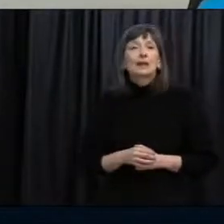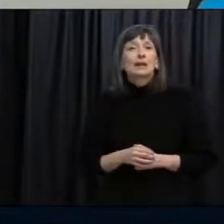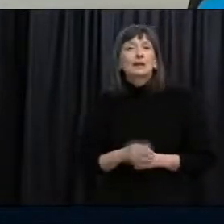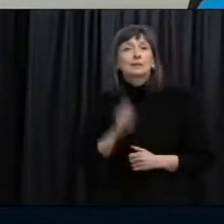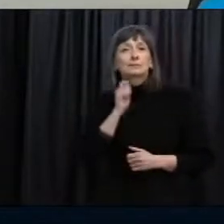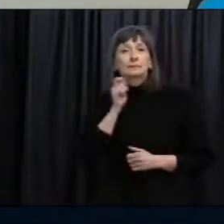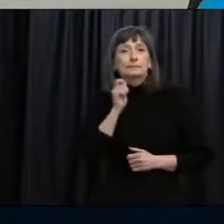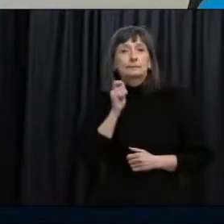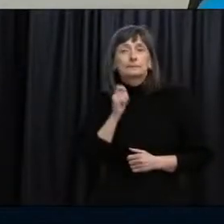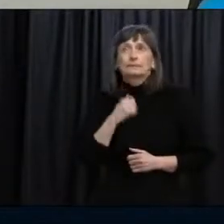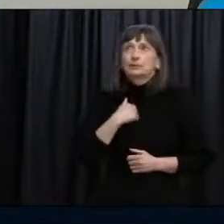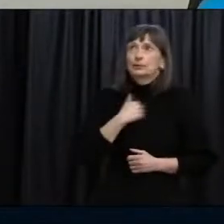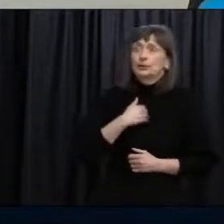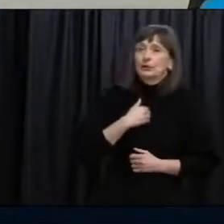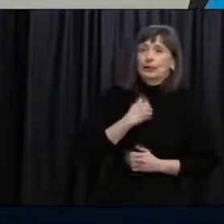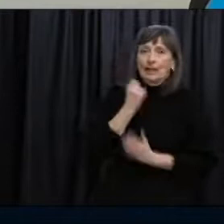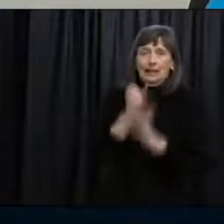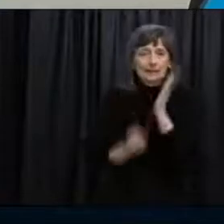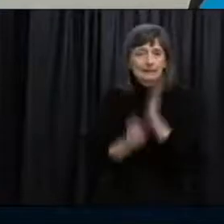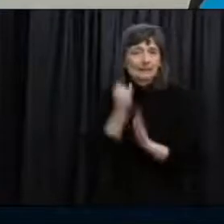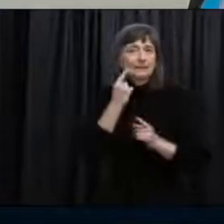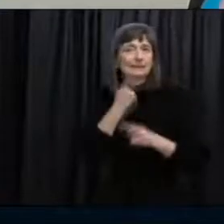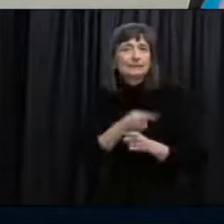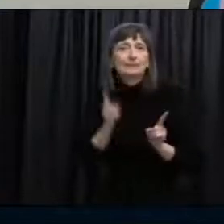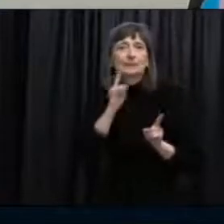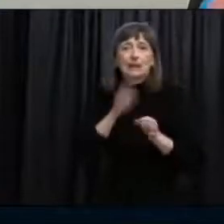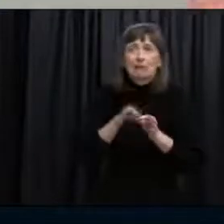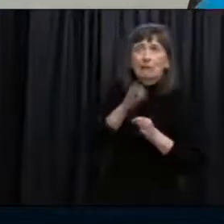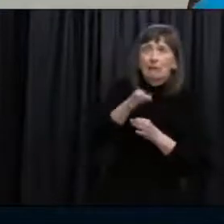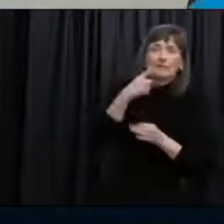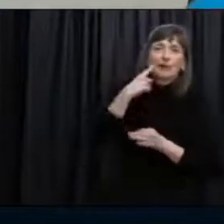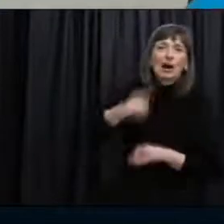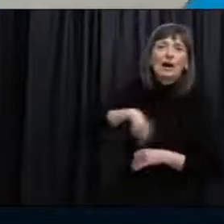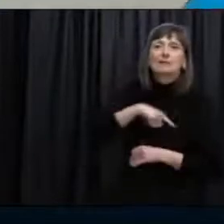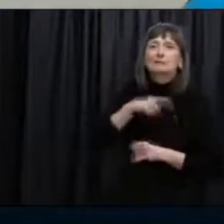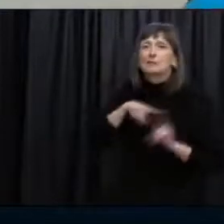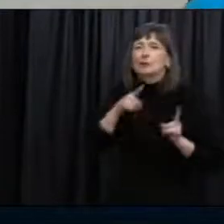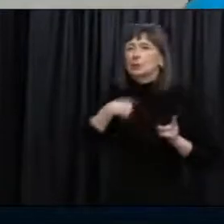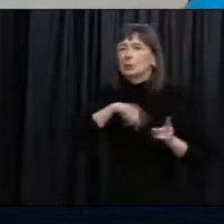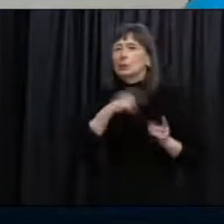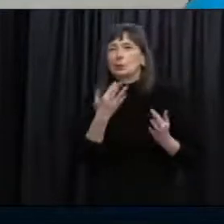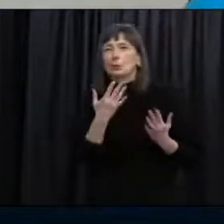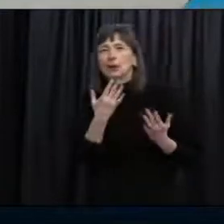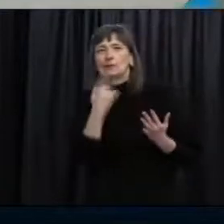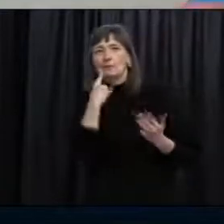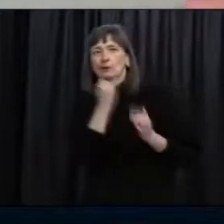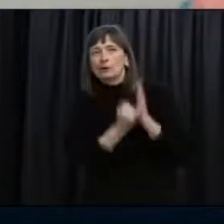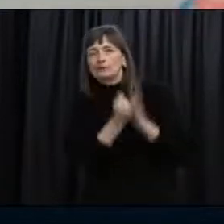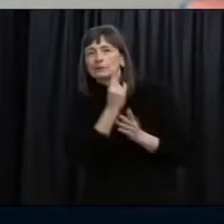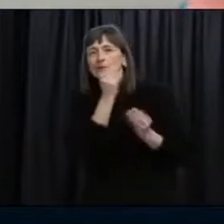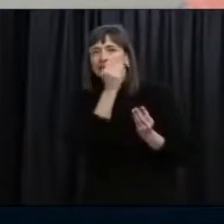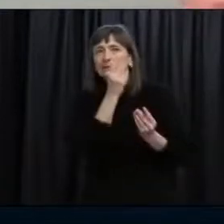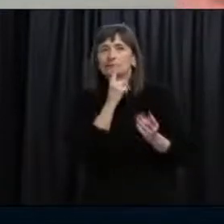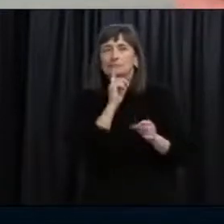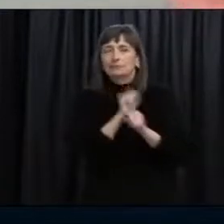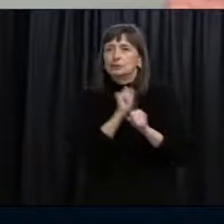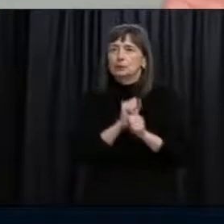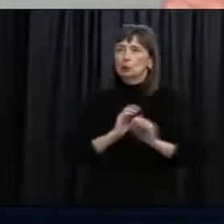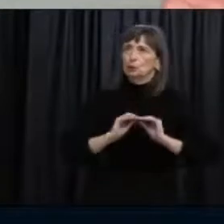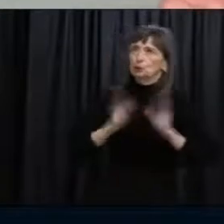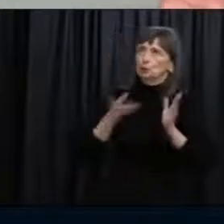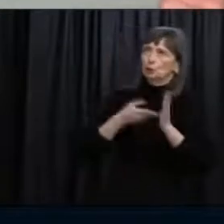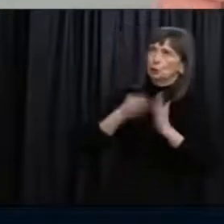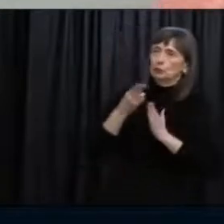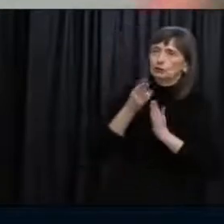I apologize for the lateness of this delay, but we were waiting for information, and I know that the media want to bring this to you